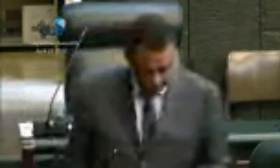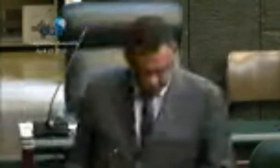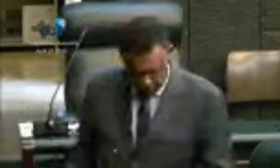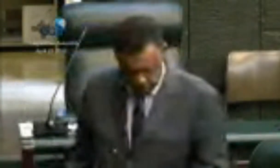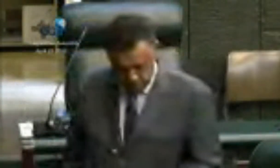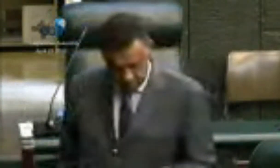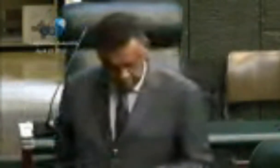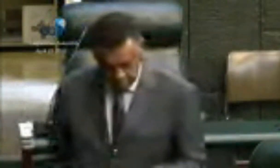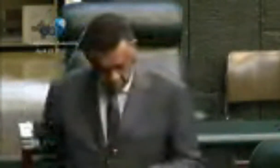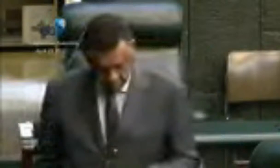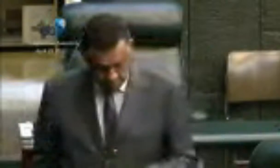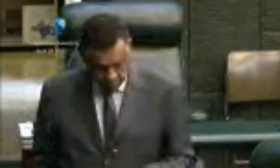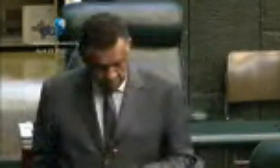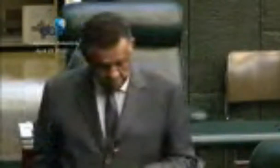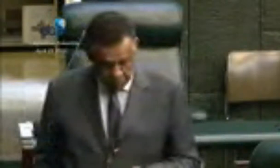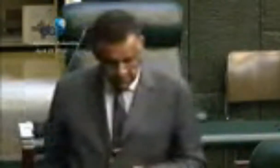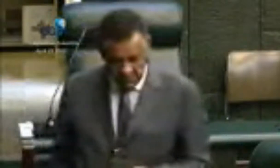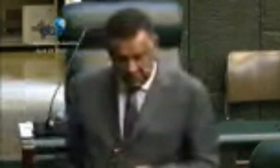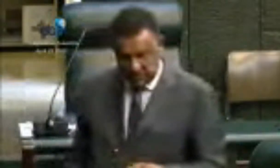The difference is